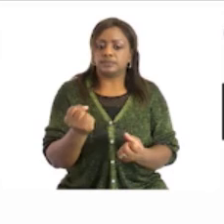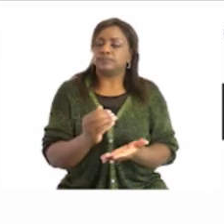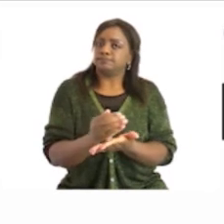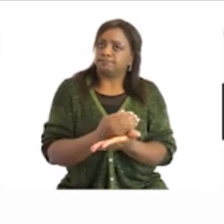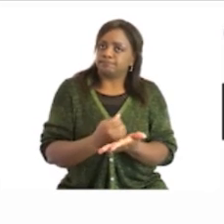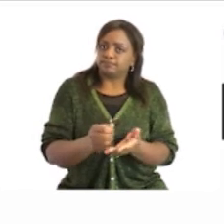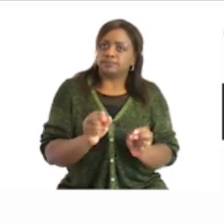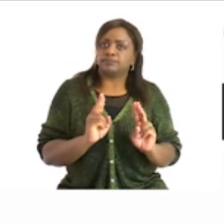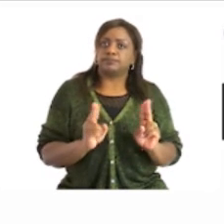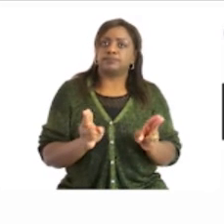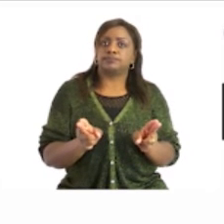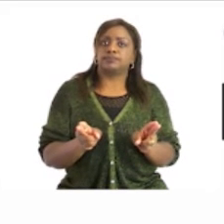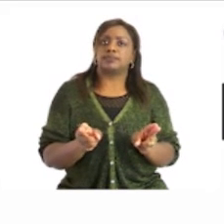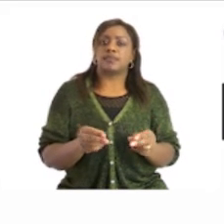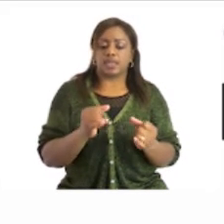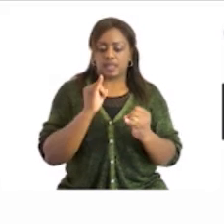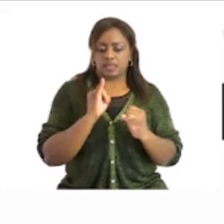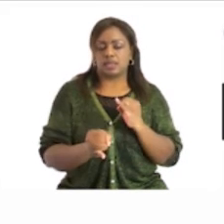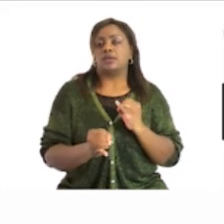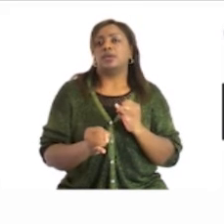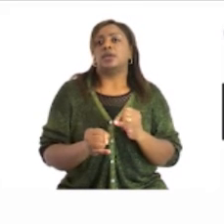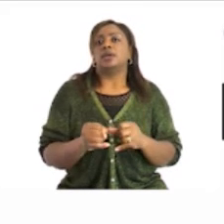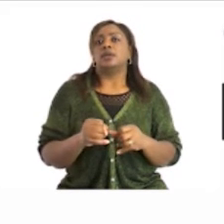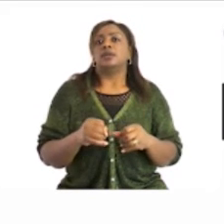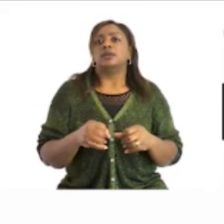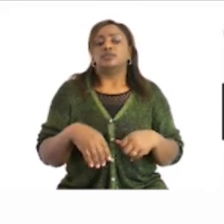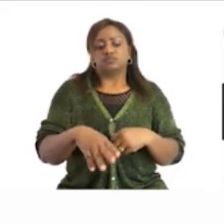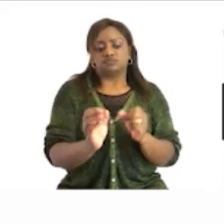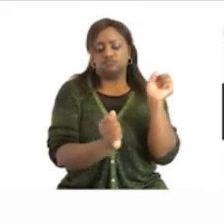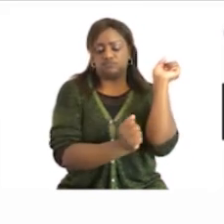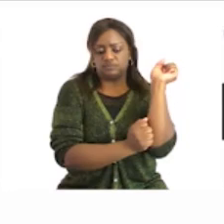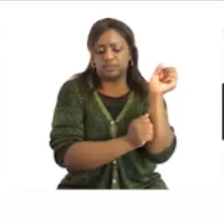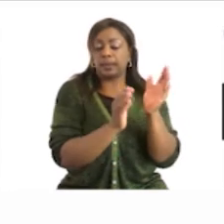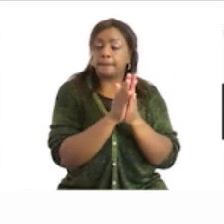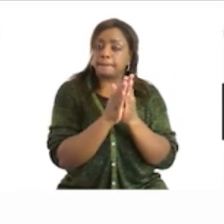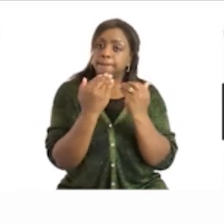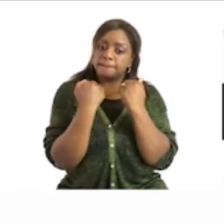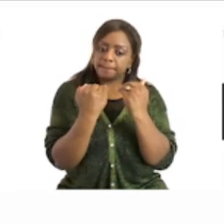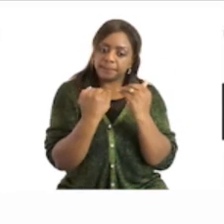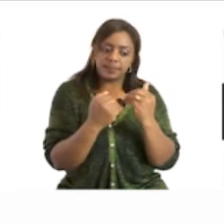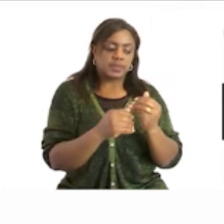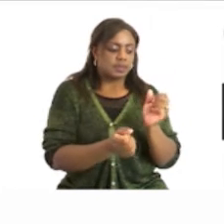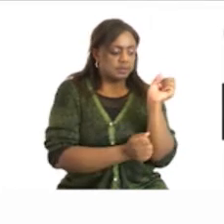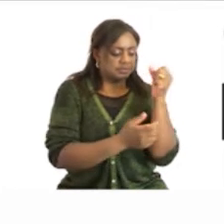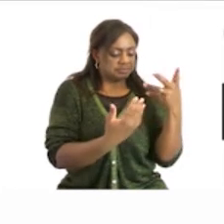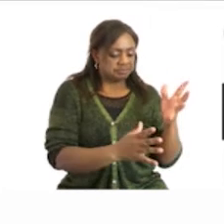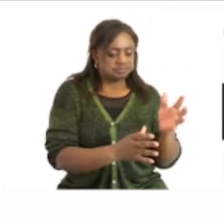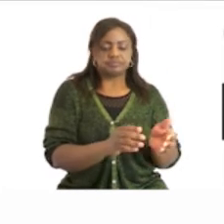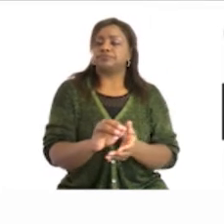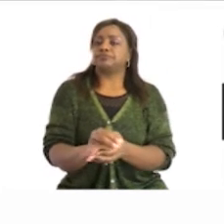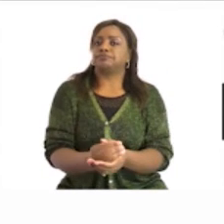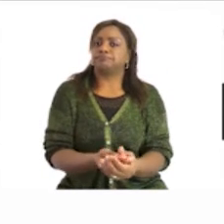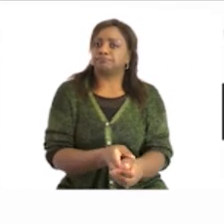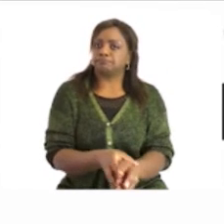his hands. Okay, so wash your hands after using the toilet. So when you use the toilet, you get germs on your